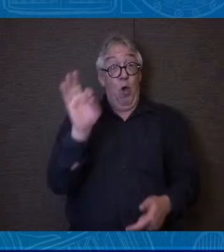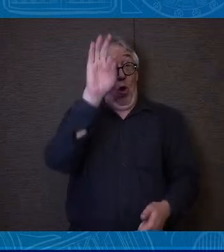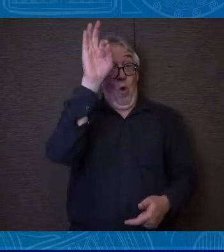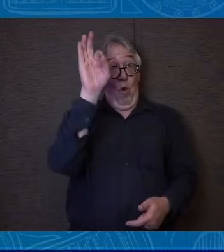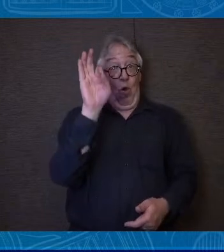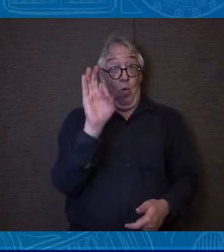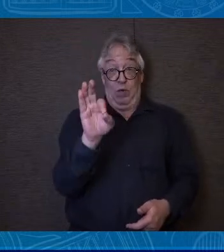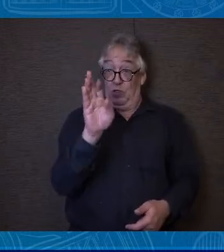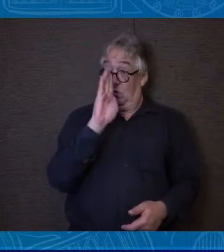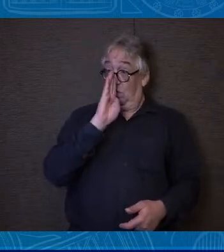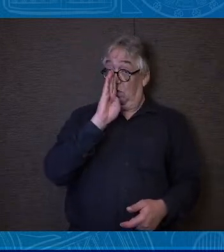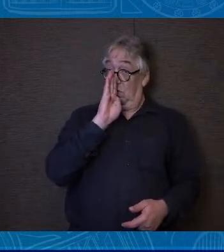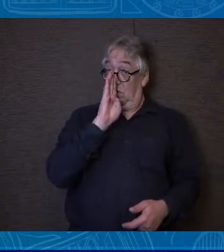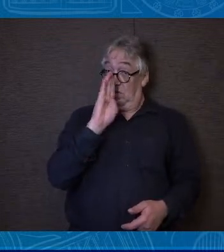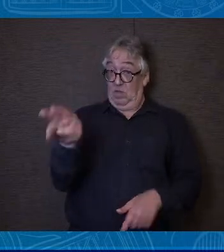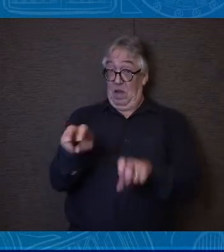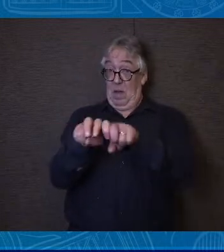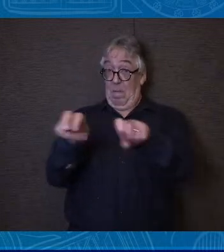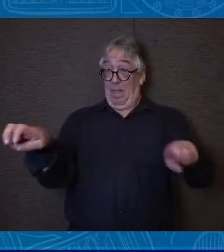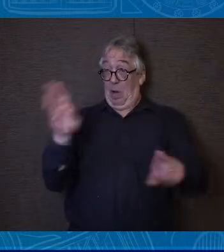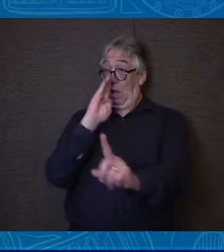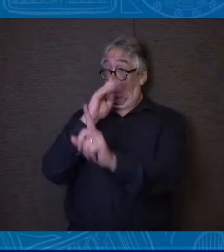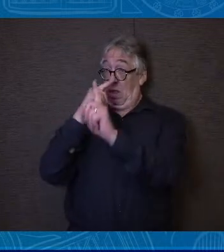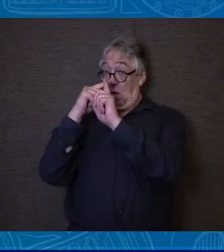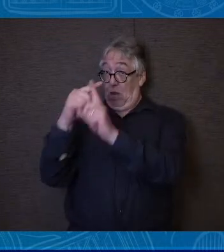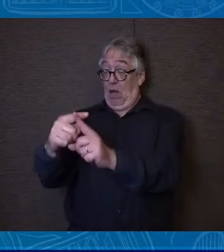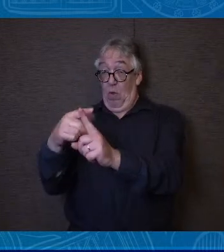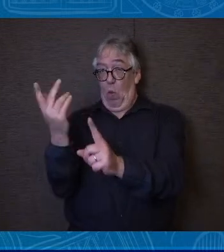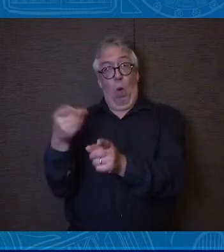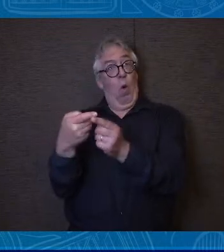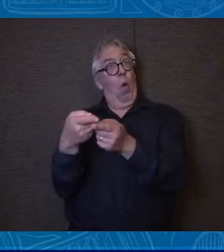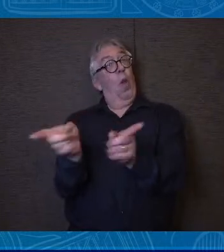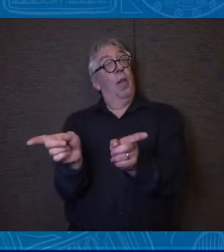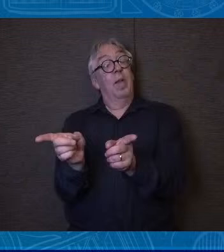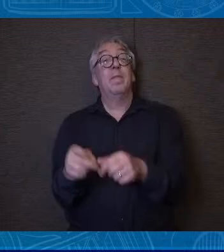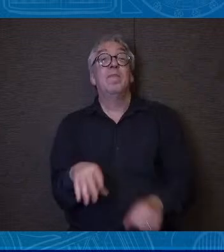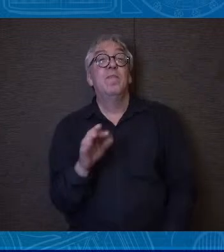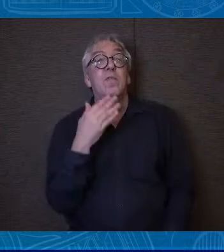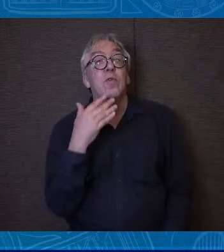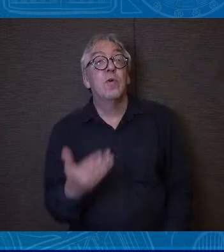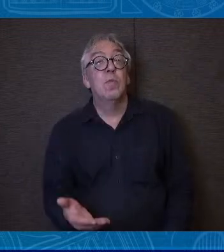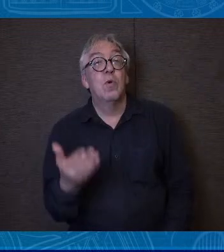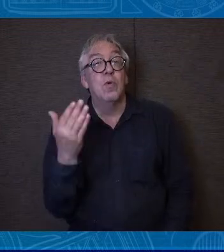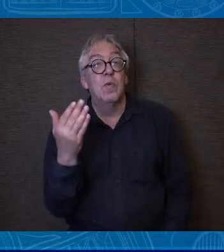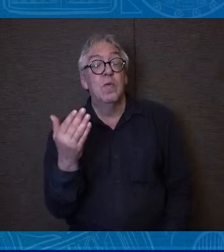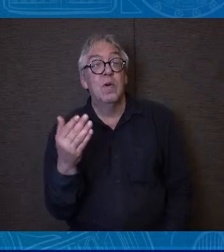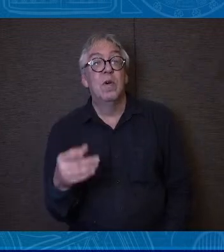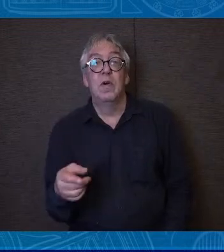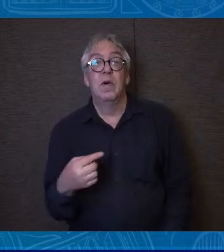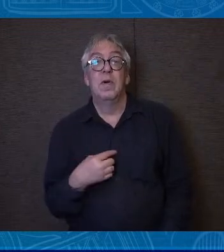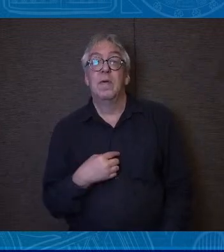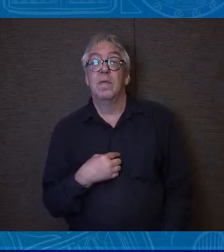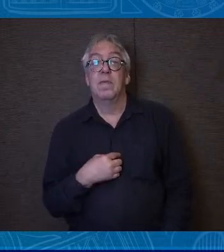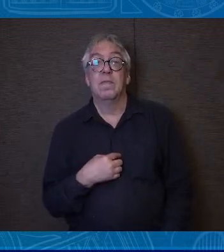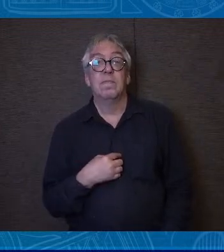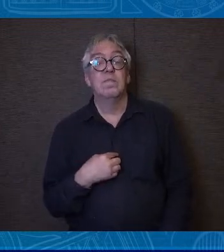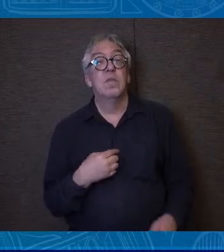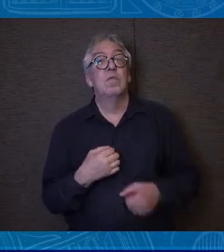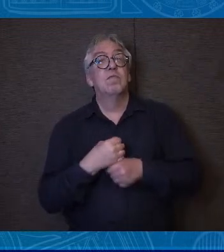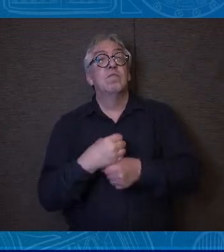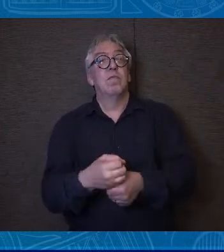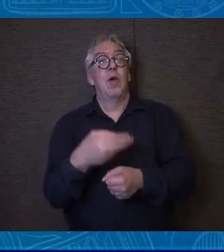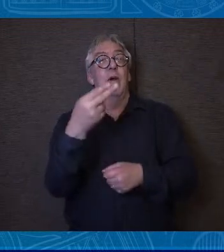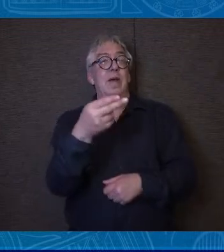any specific panelists. Thank you. All right, thank you. Good morning, everyone. I'm Christian Apolinario from Humanity and